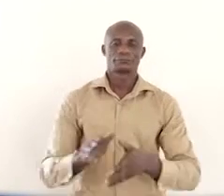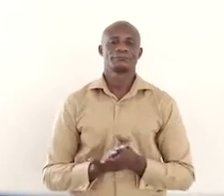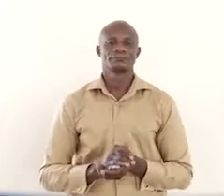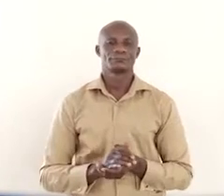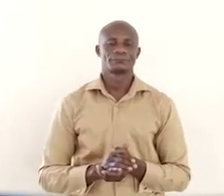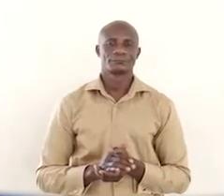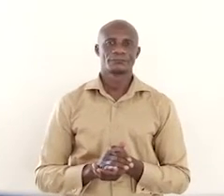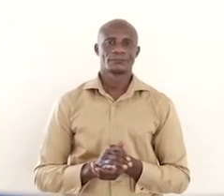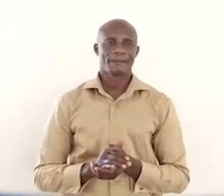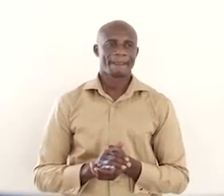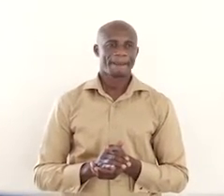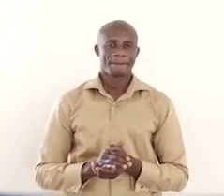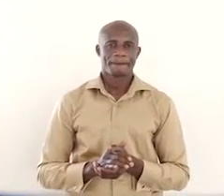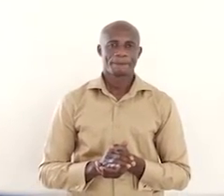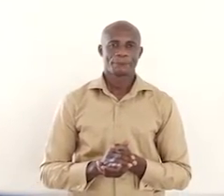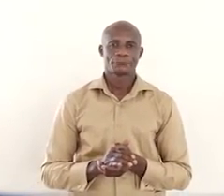impossible.